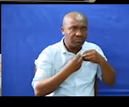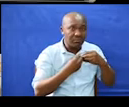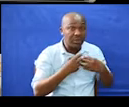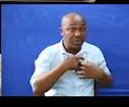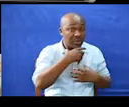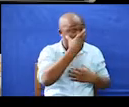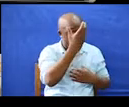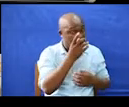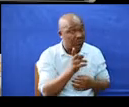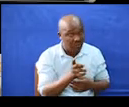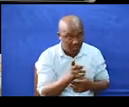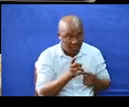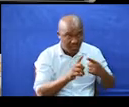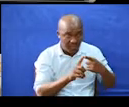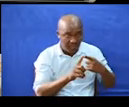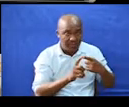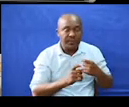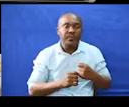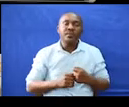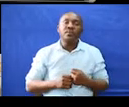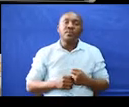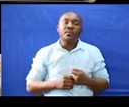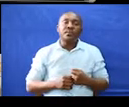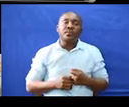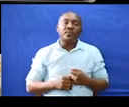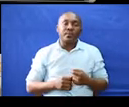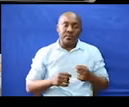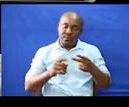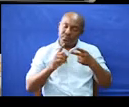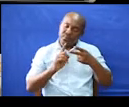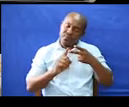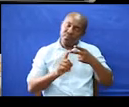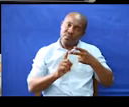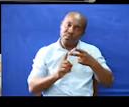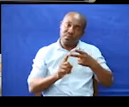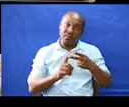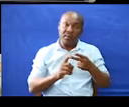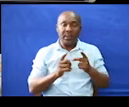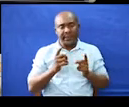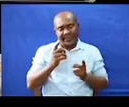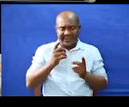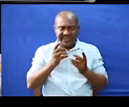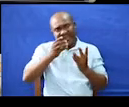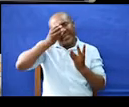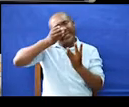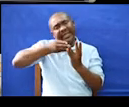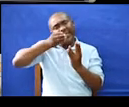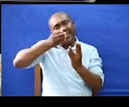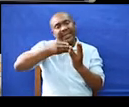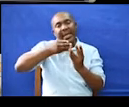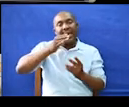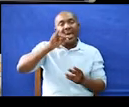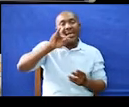also intermediate